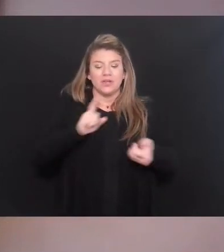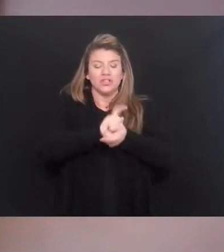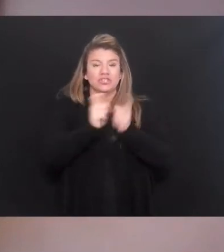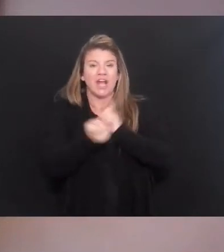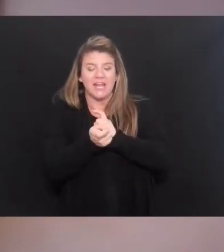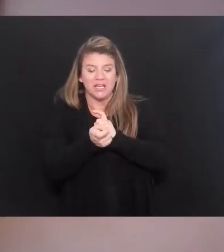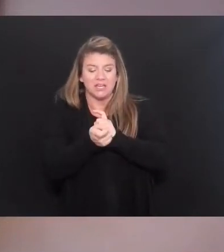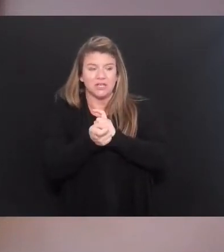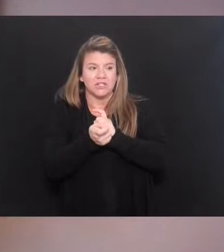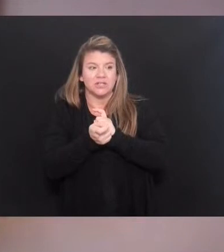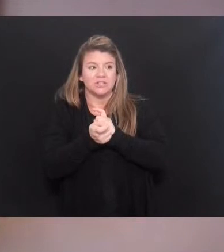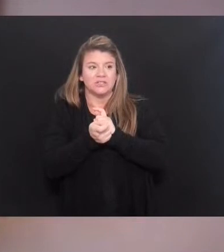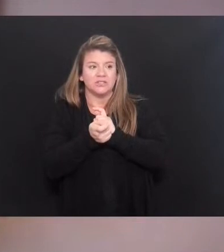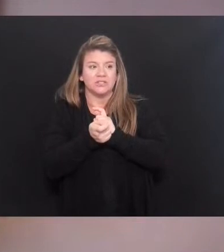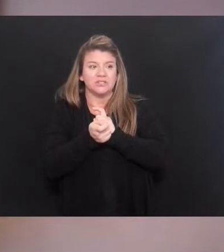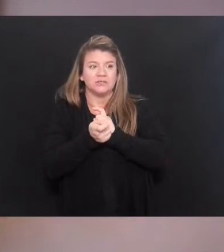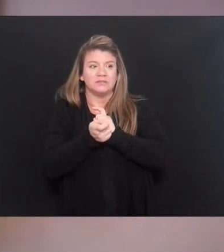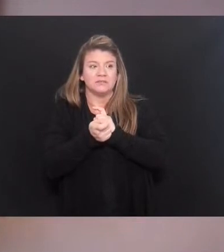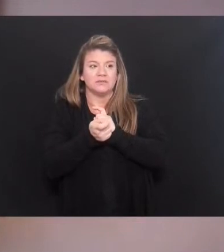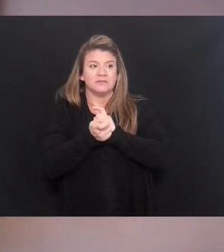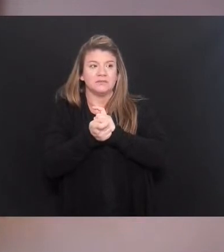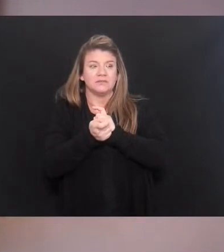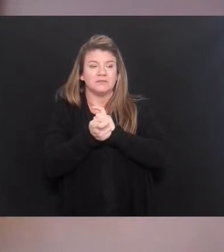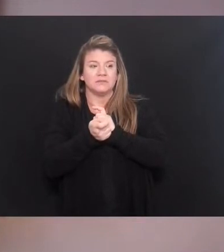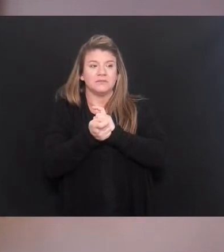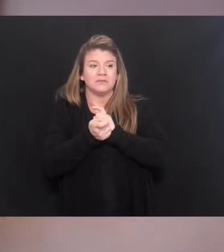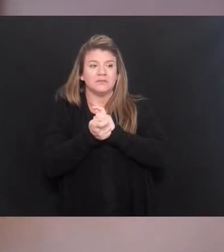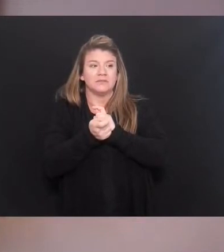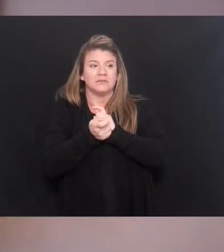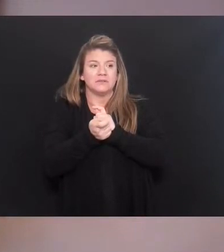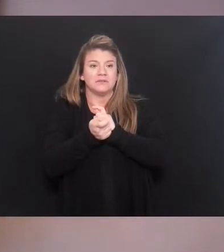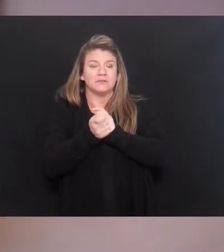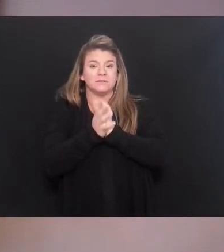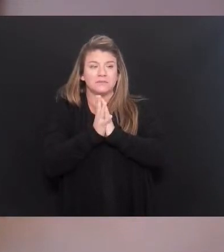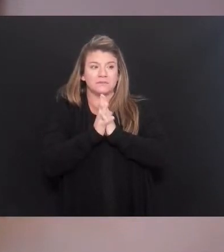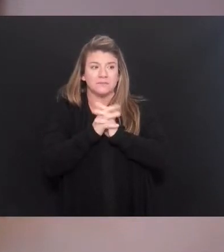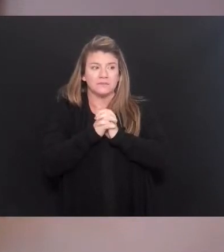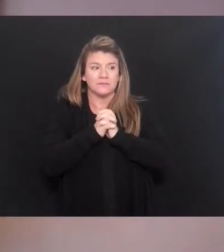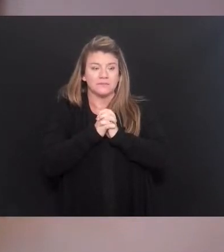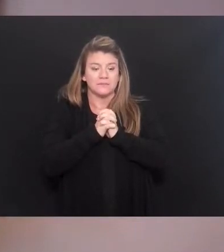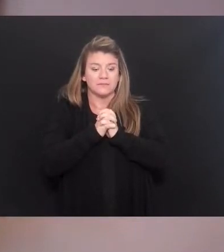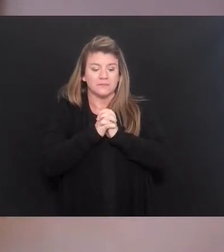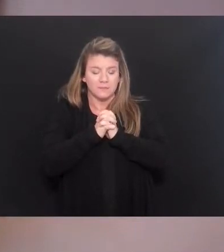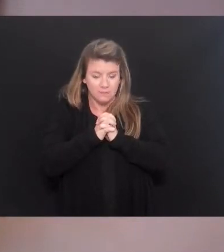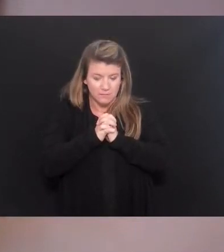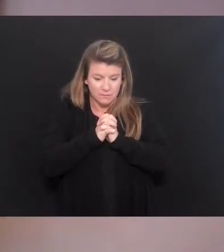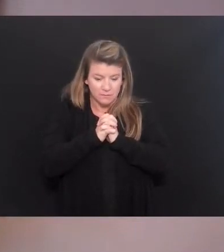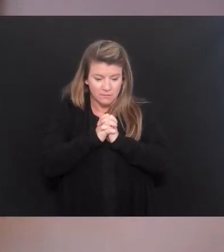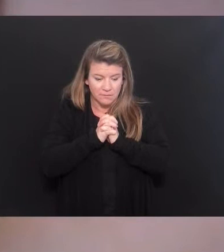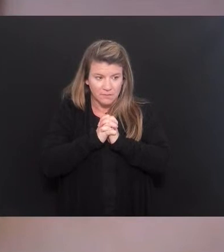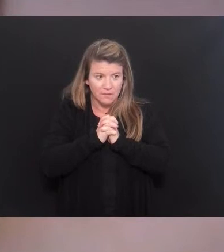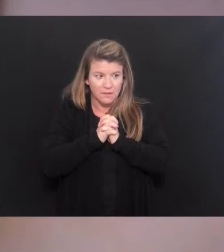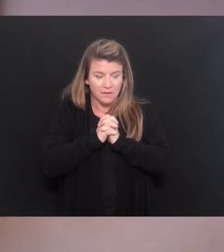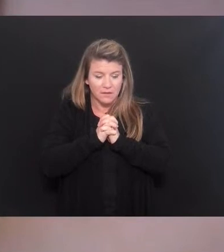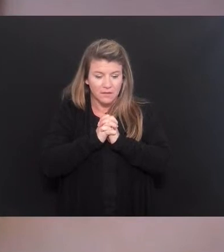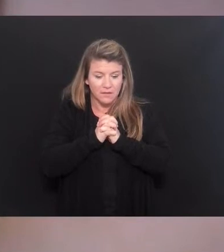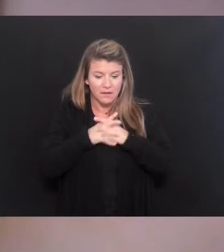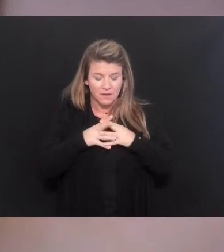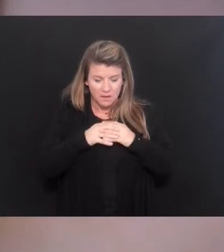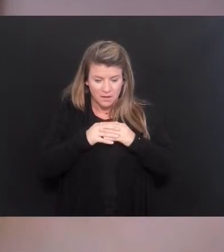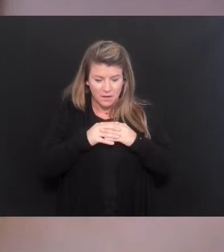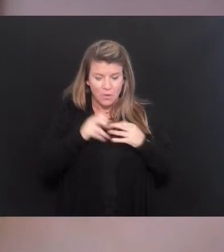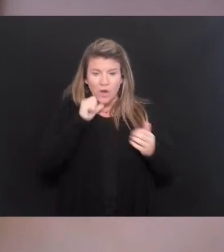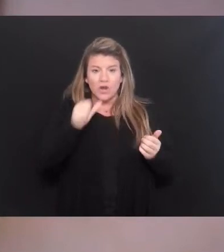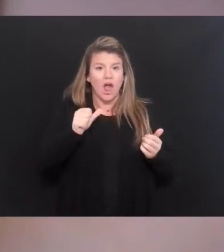but certainly will protect us in the longer term. And importantly, protect those of you who have not been vaccinated when you do